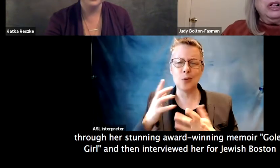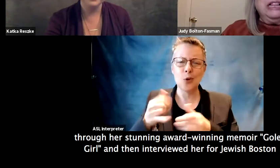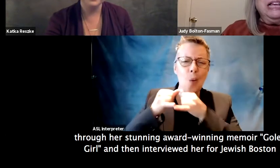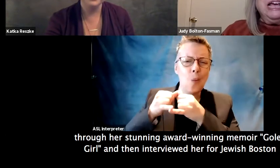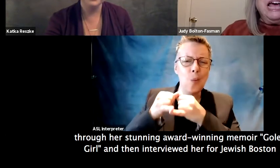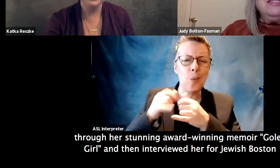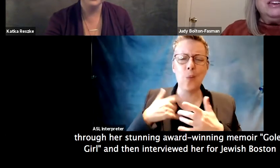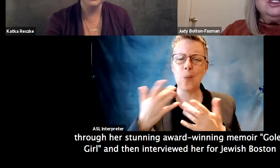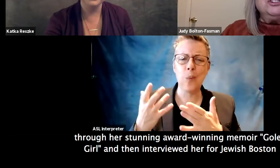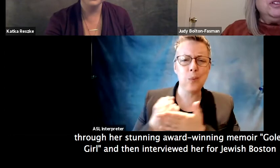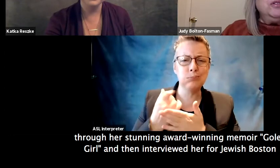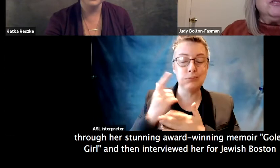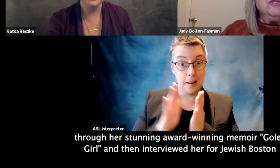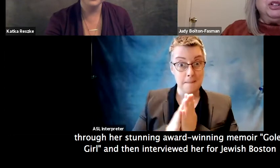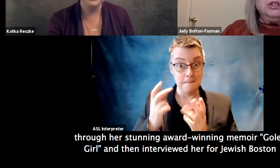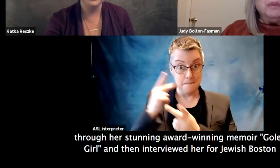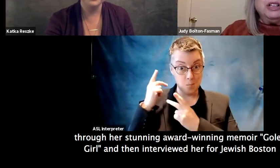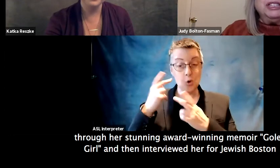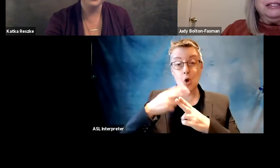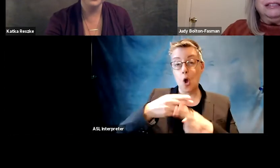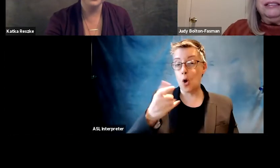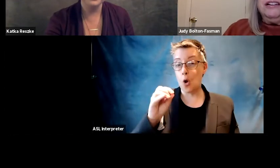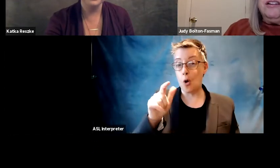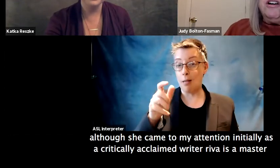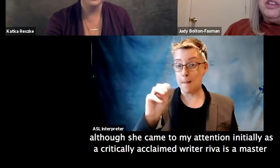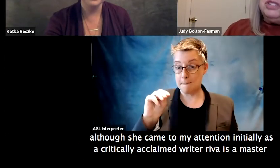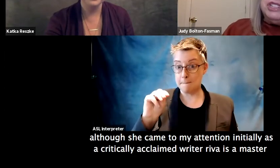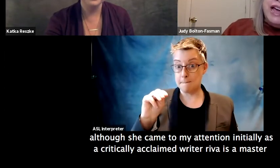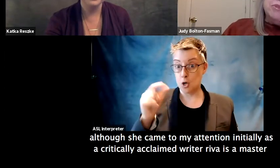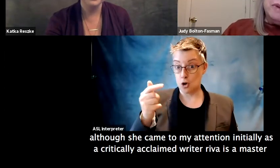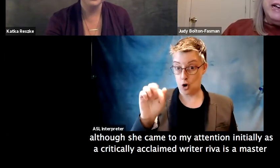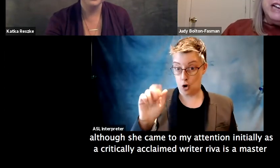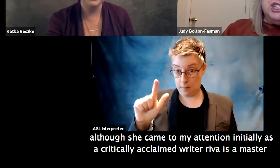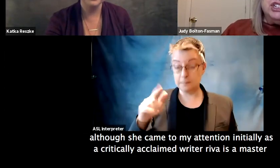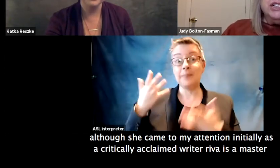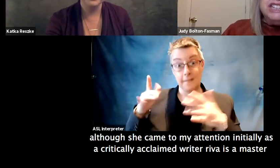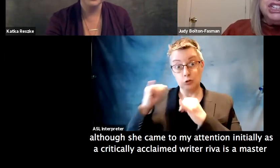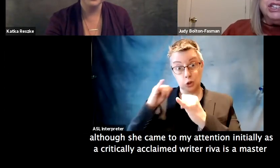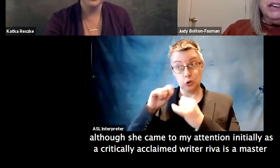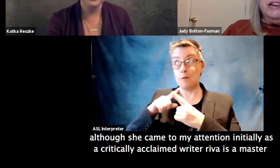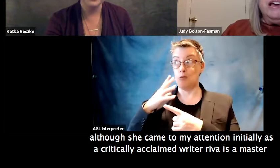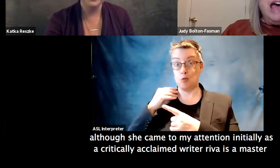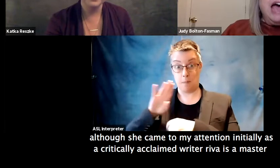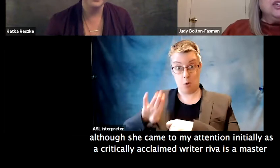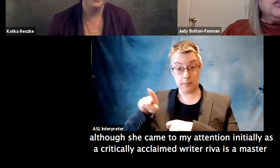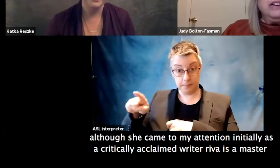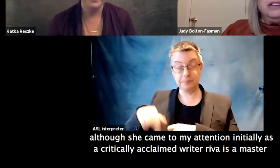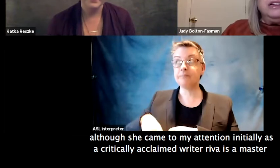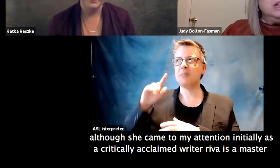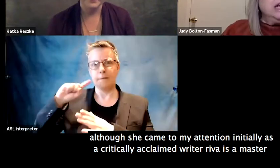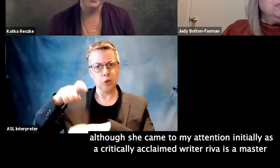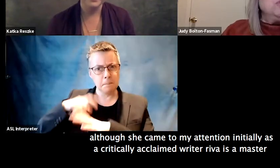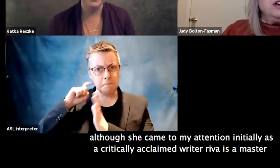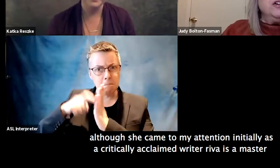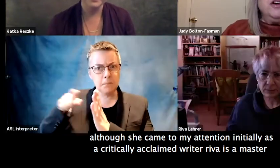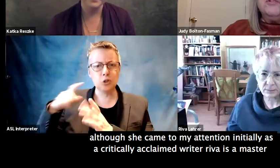Golem Girl, and then interviewed her for Jewish Boston. Although she came to my attention initially as a critically